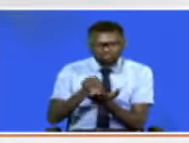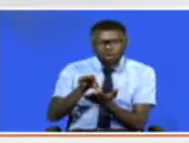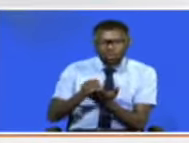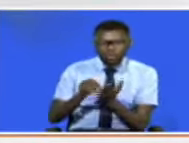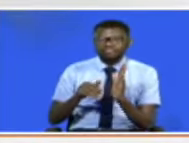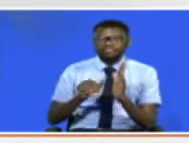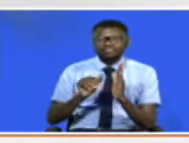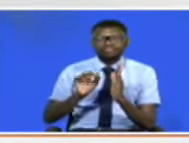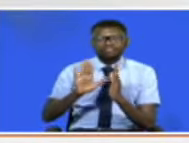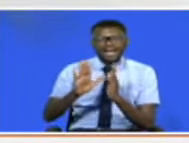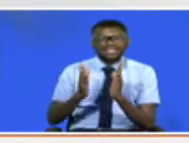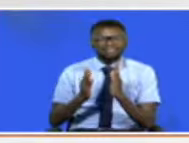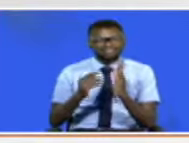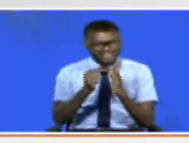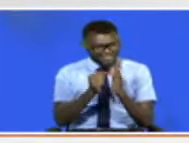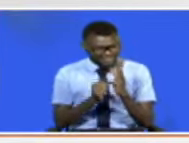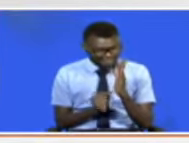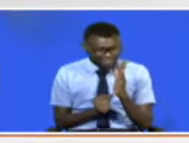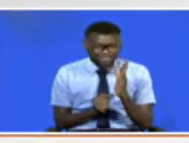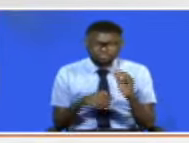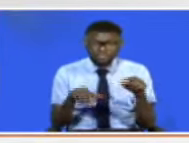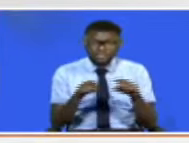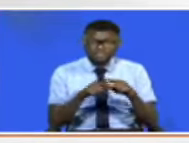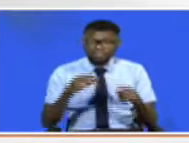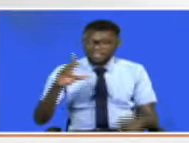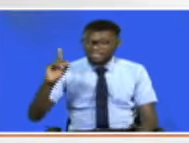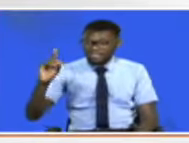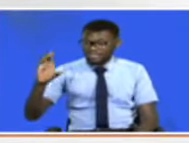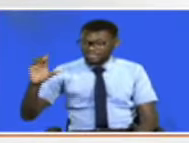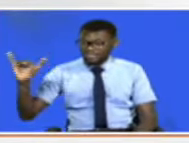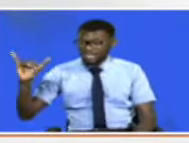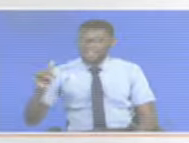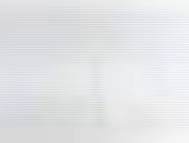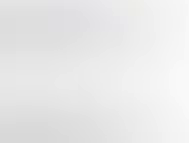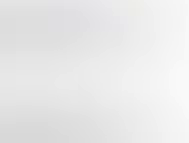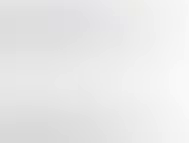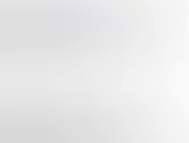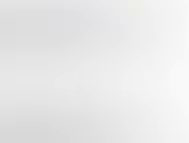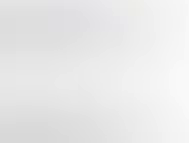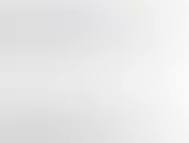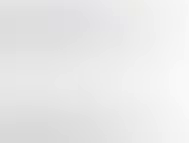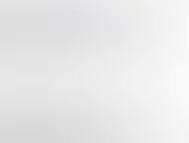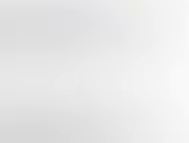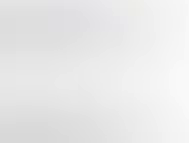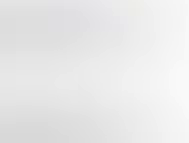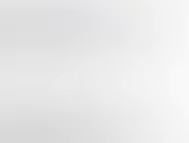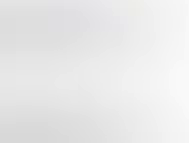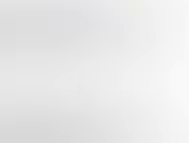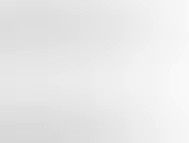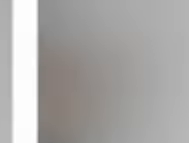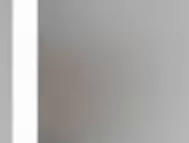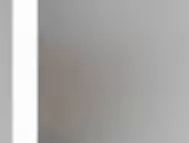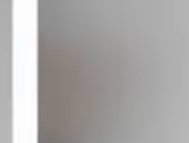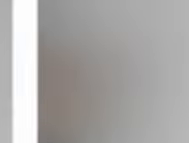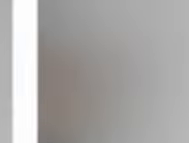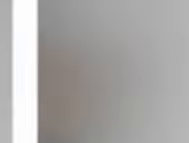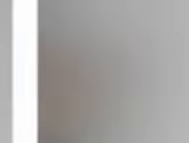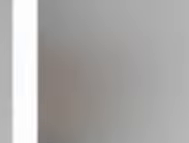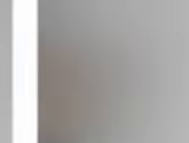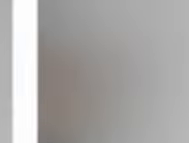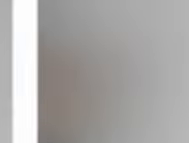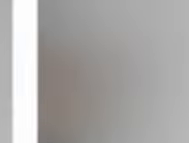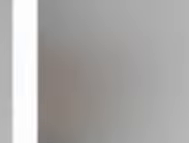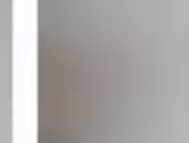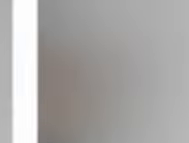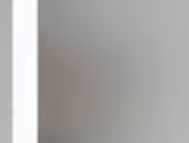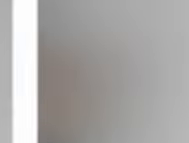afternoon. On the other hand, the DCI issued a statement indicating that in the month of October 2024, a number of cases are